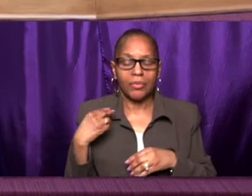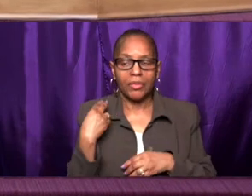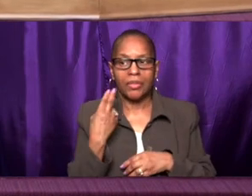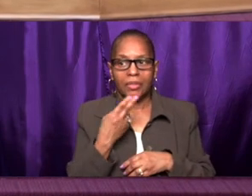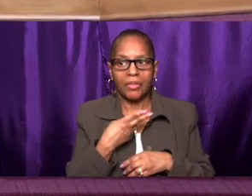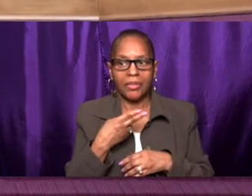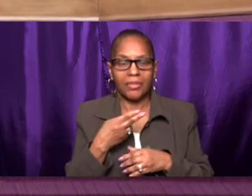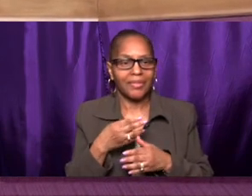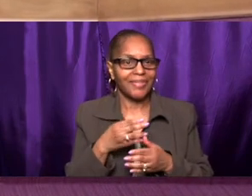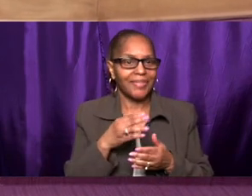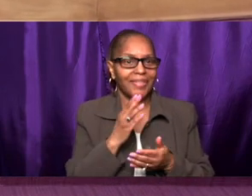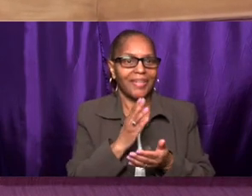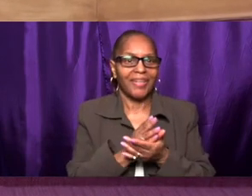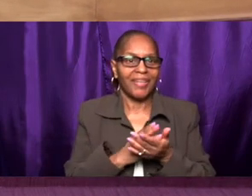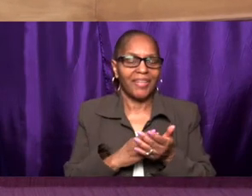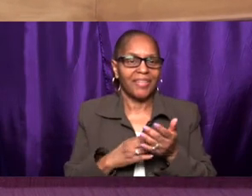some wooden nickels.